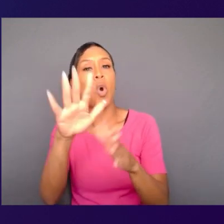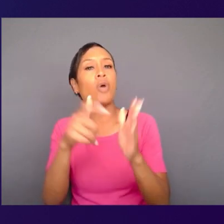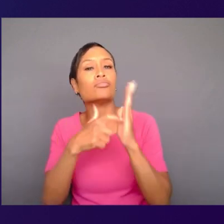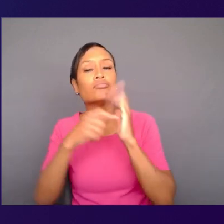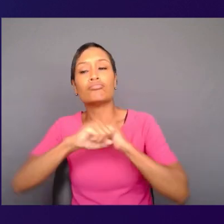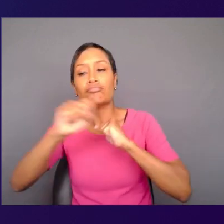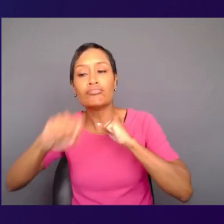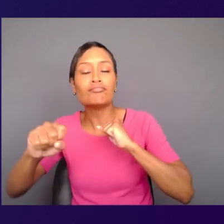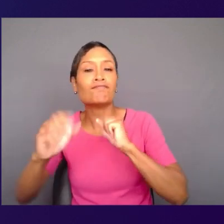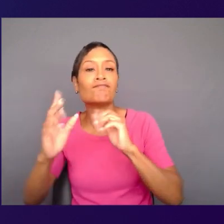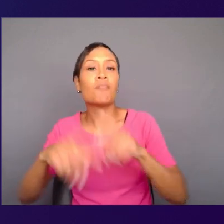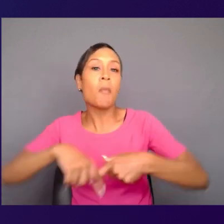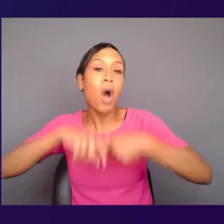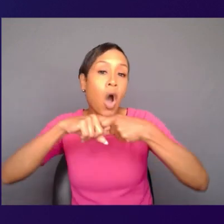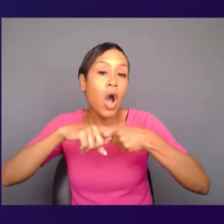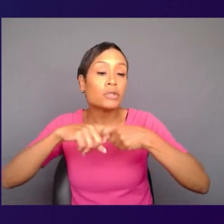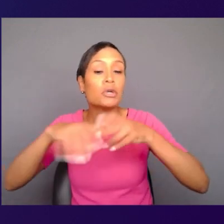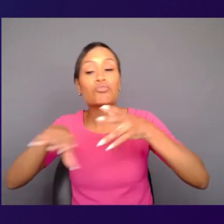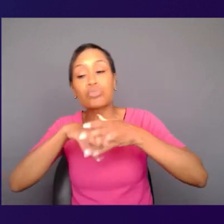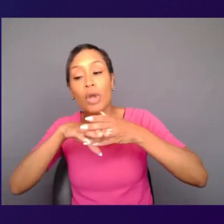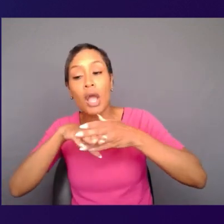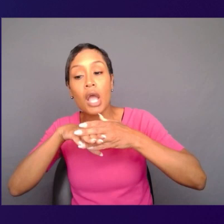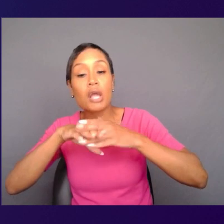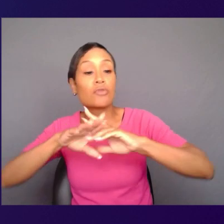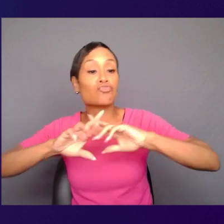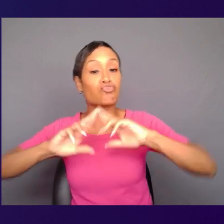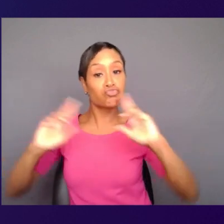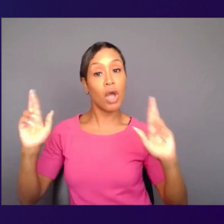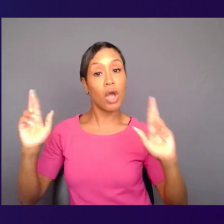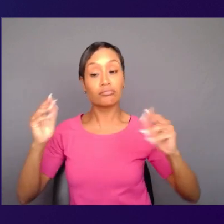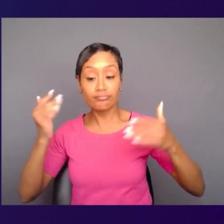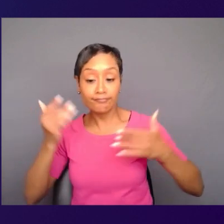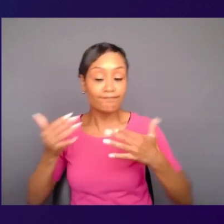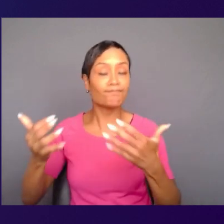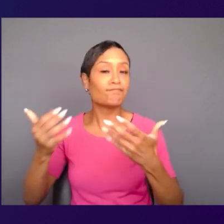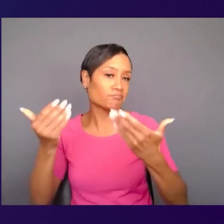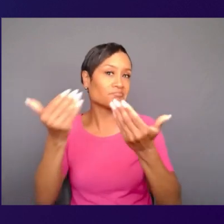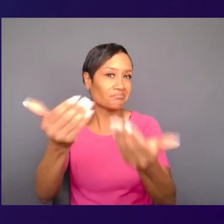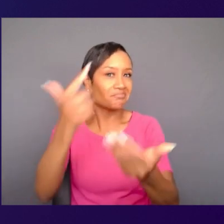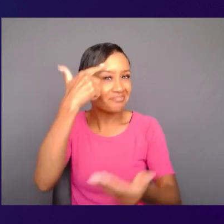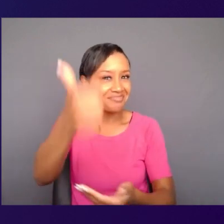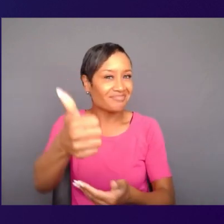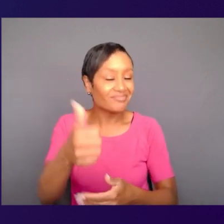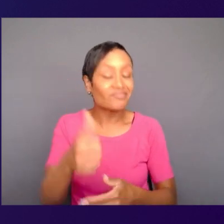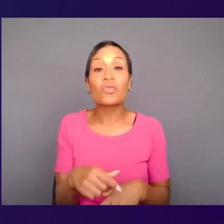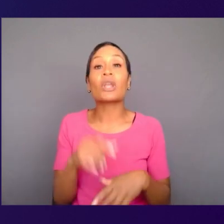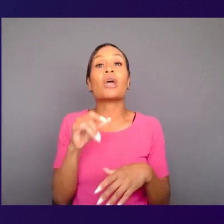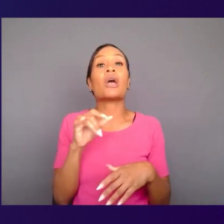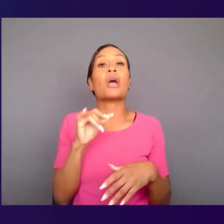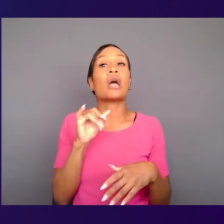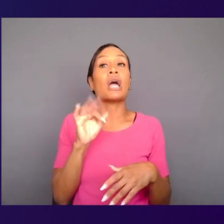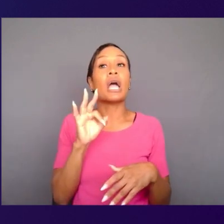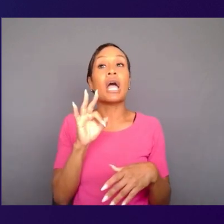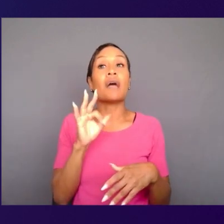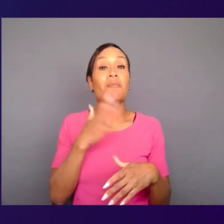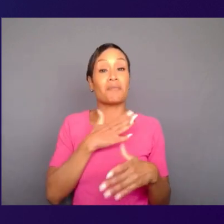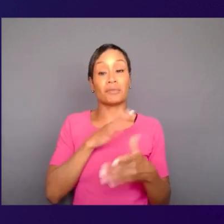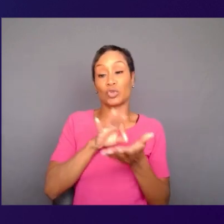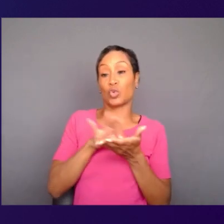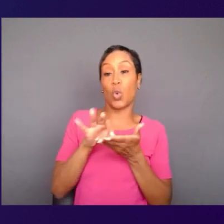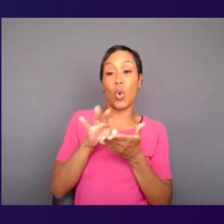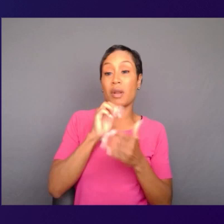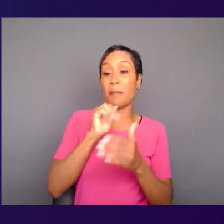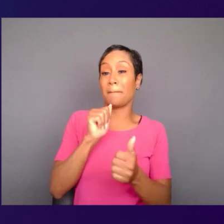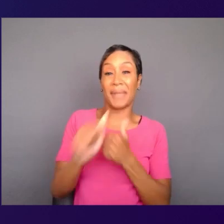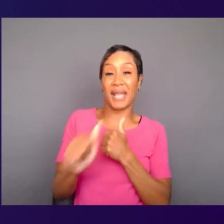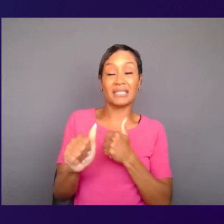take a break, and resume it when you are ready to continue. And if you don't earn a passing score, we provide a